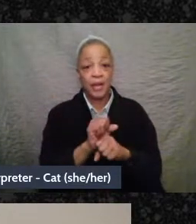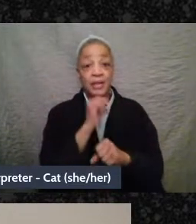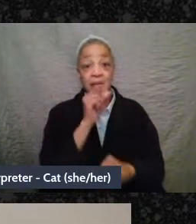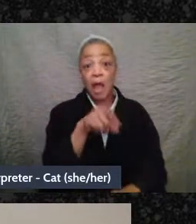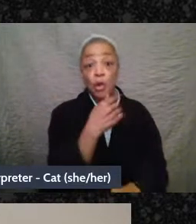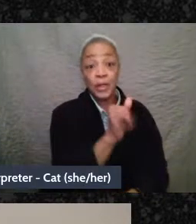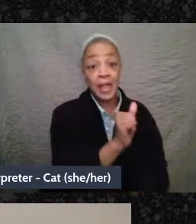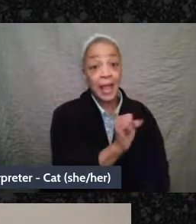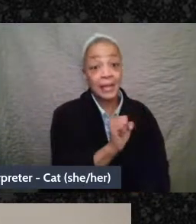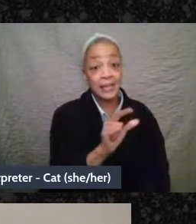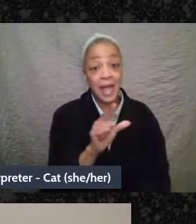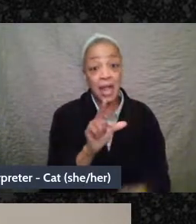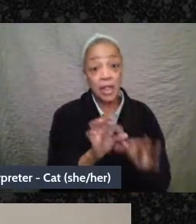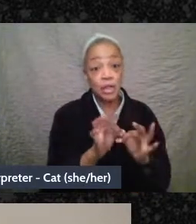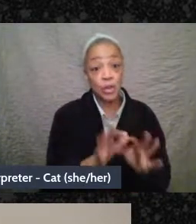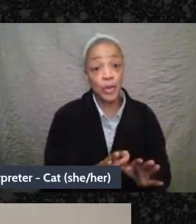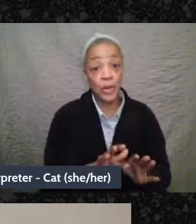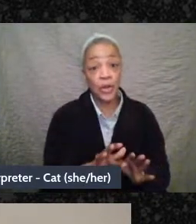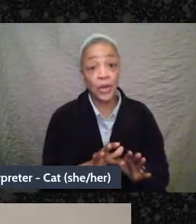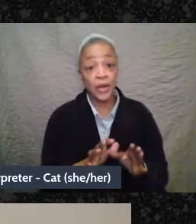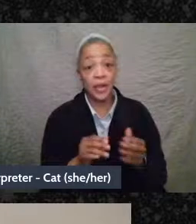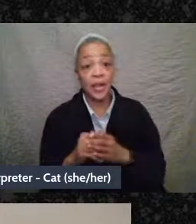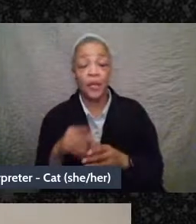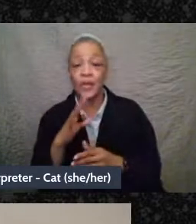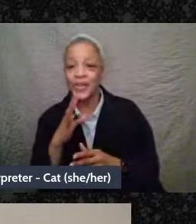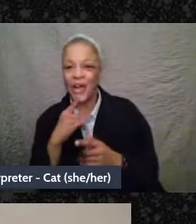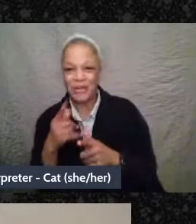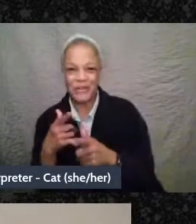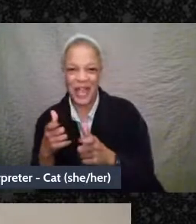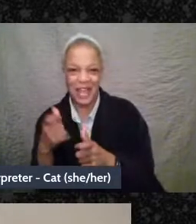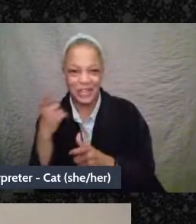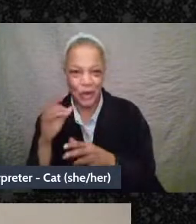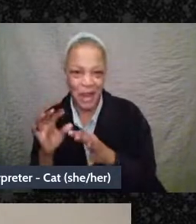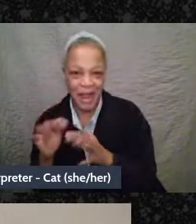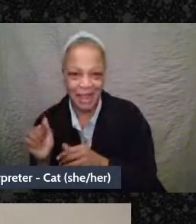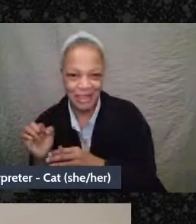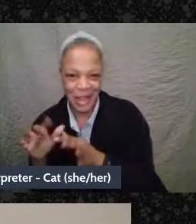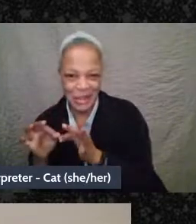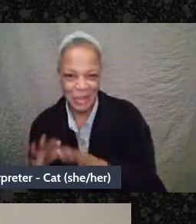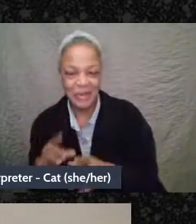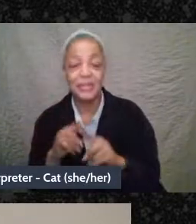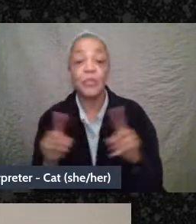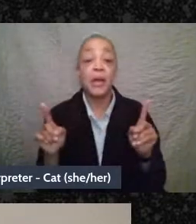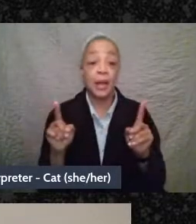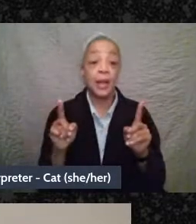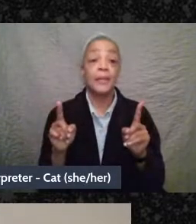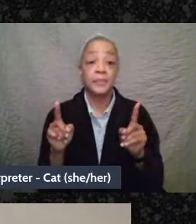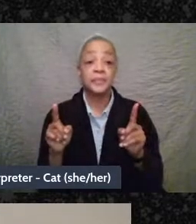interpretation that people like me usually talk too fast for, or